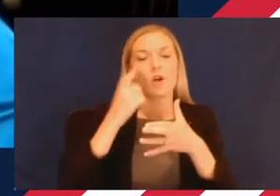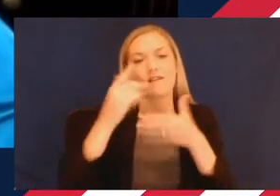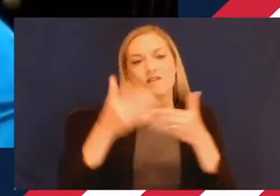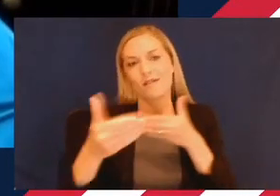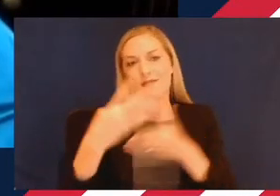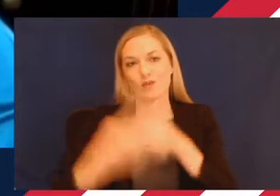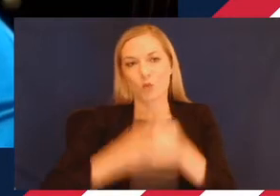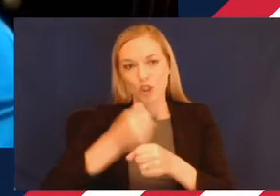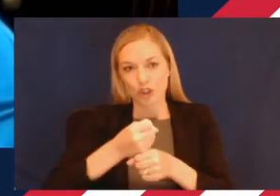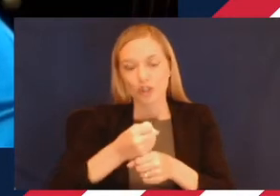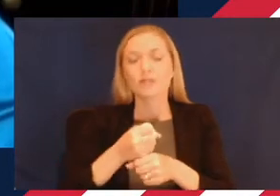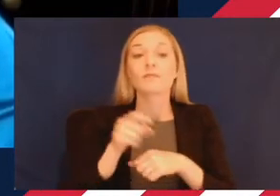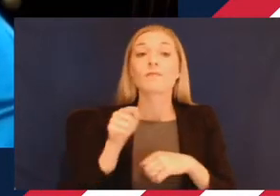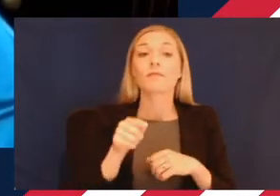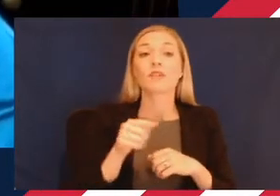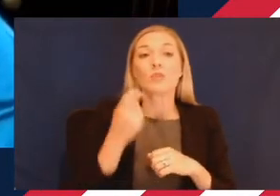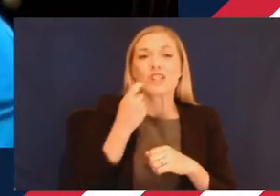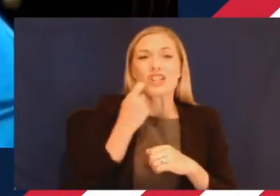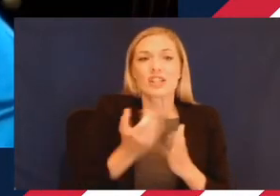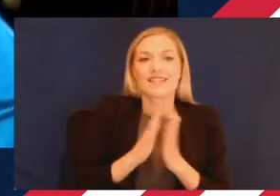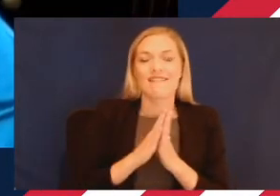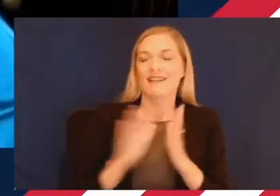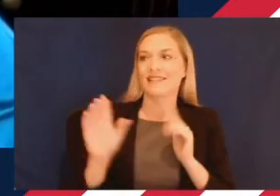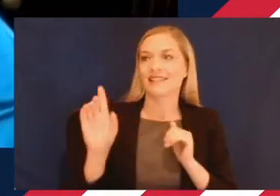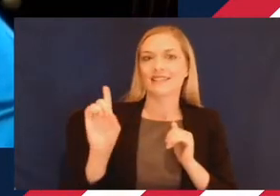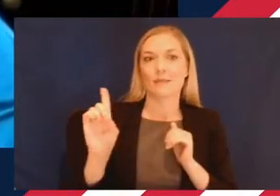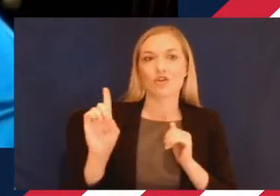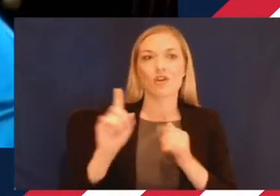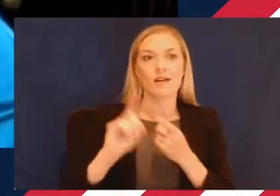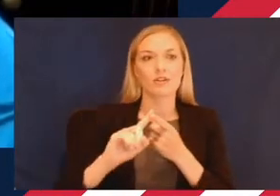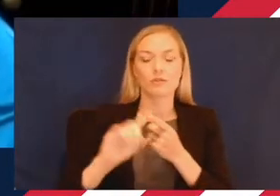Democrats to share their input through